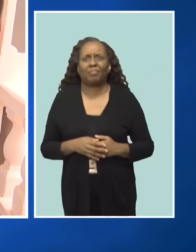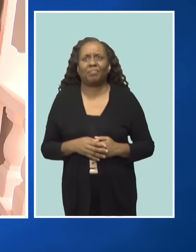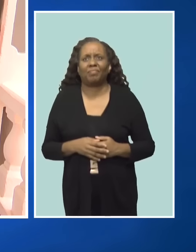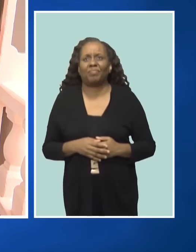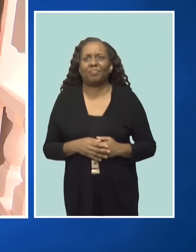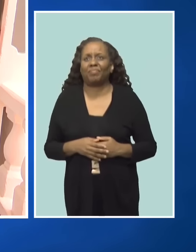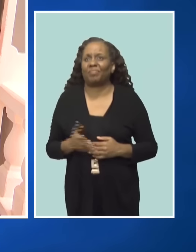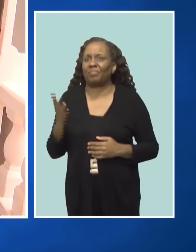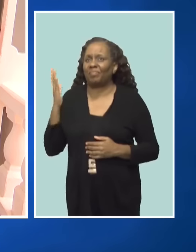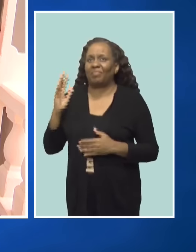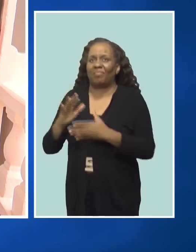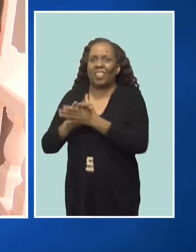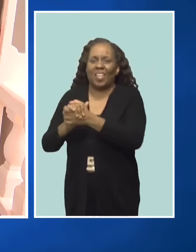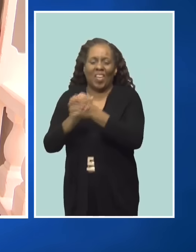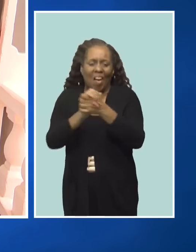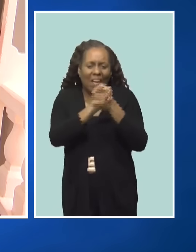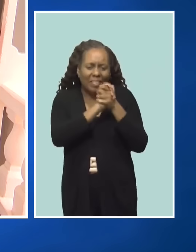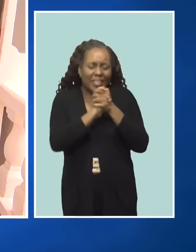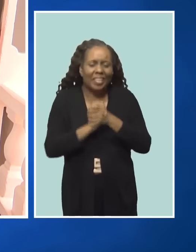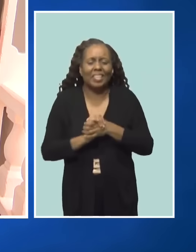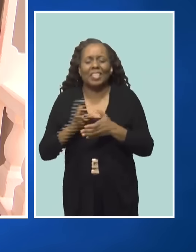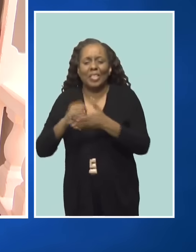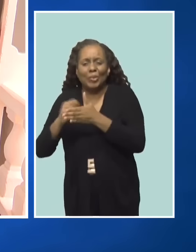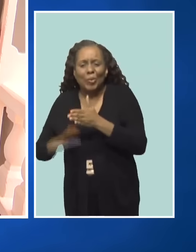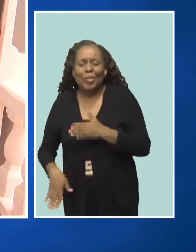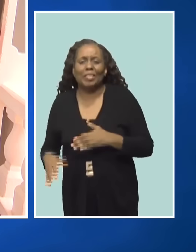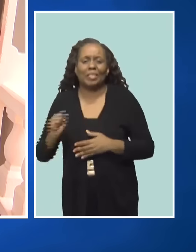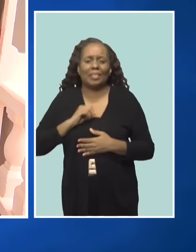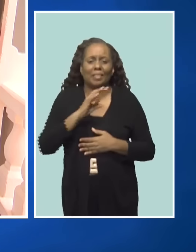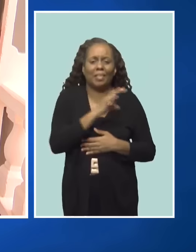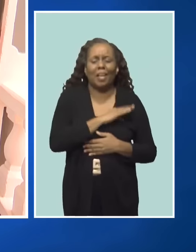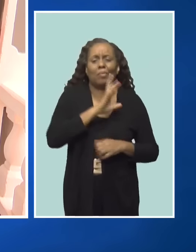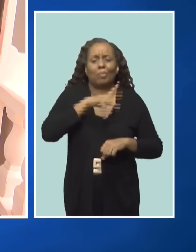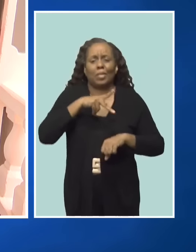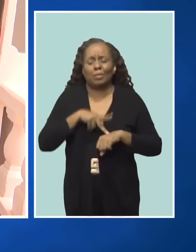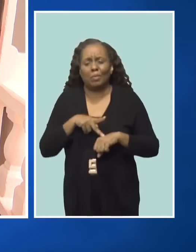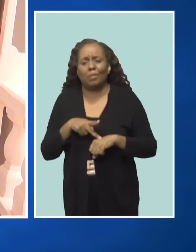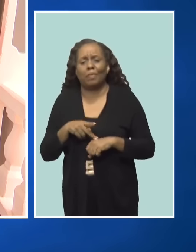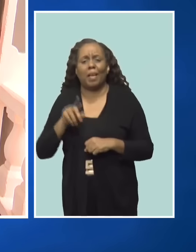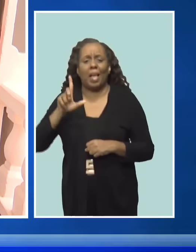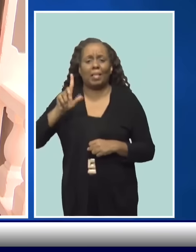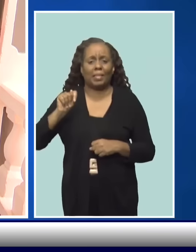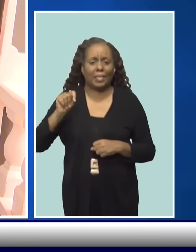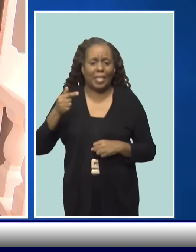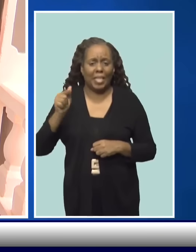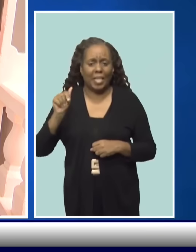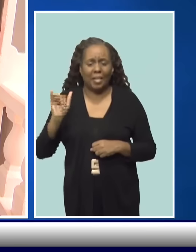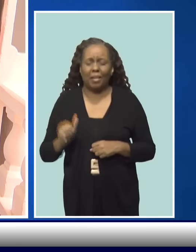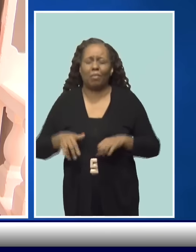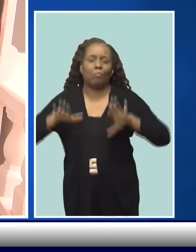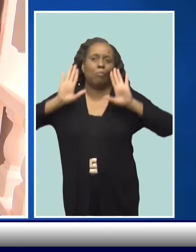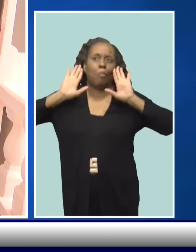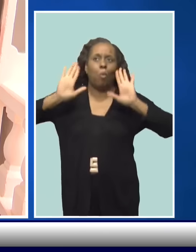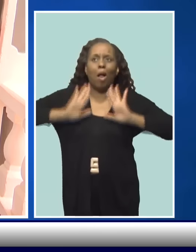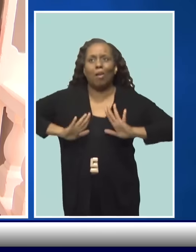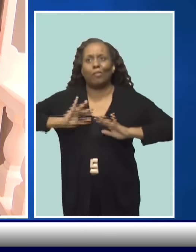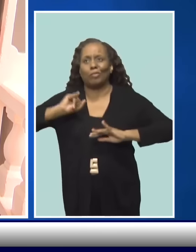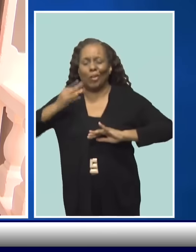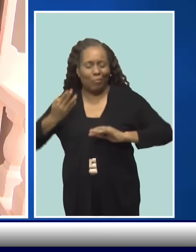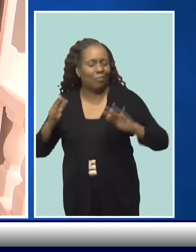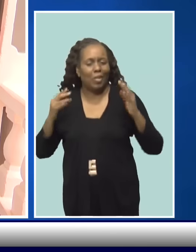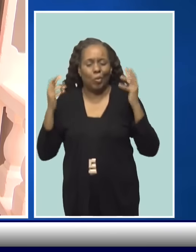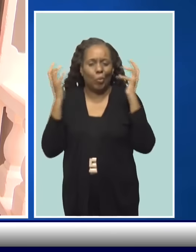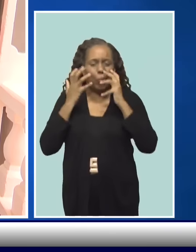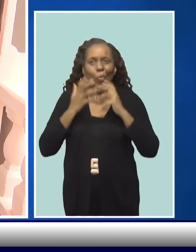Congratulations to the students, the staff, the principal of Lawrence T. Gay, you did a fantastic job. I will tell